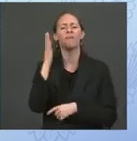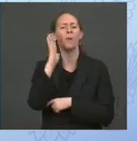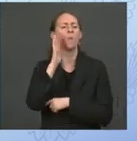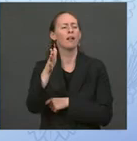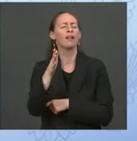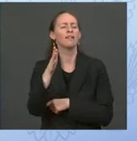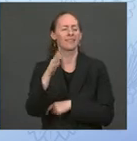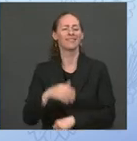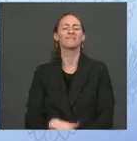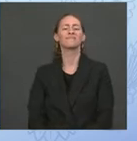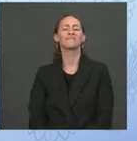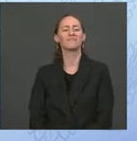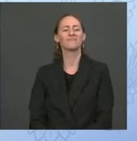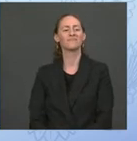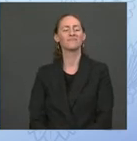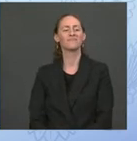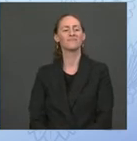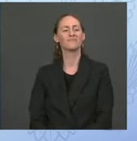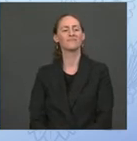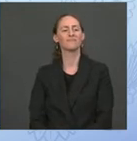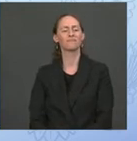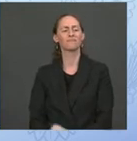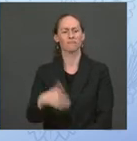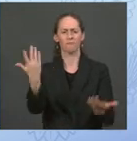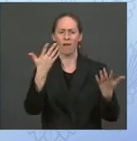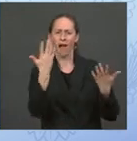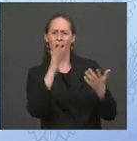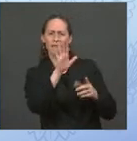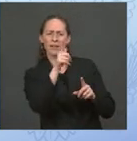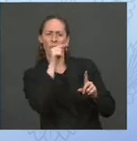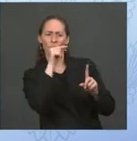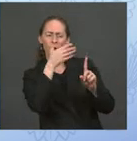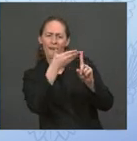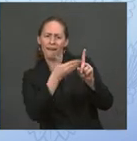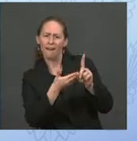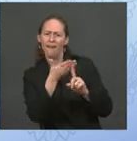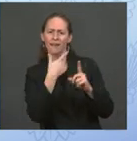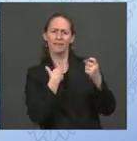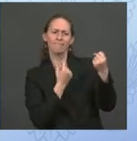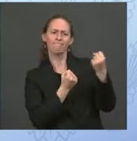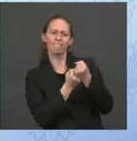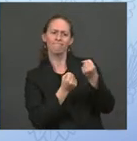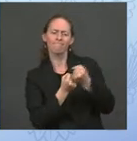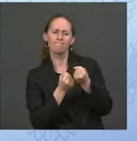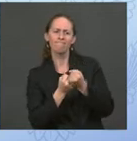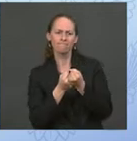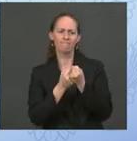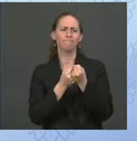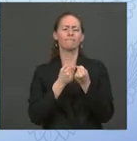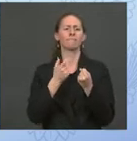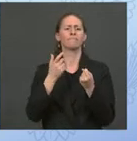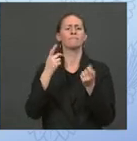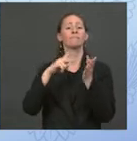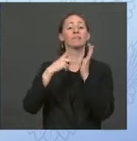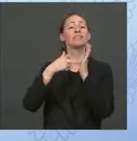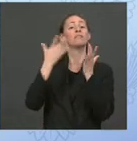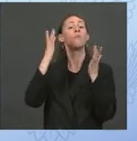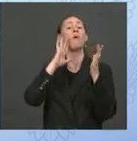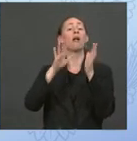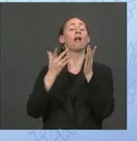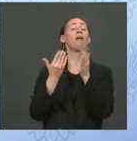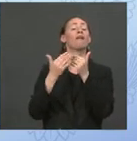around students' identities, we have the ability to build a society that is more joyous and just.